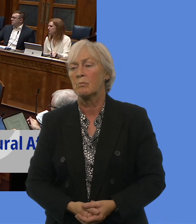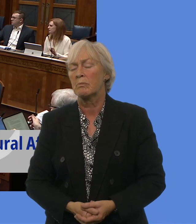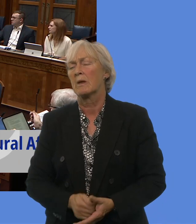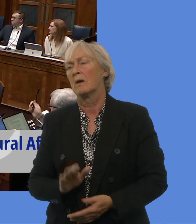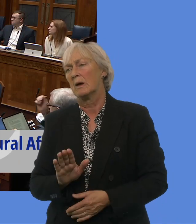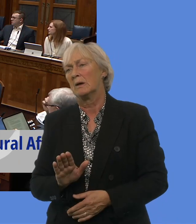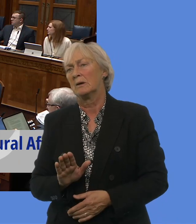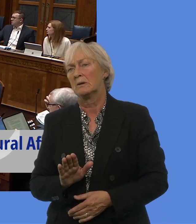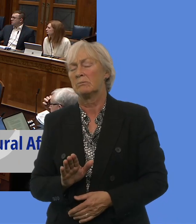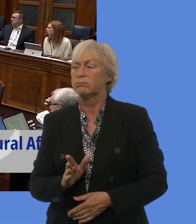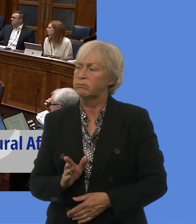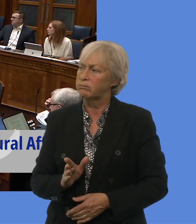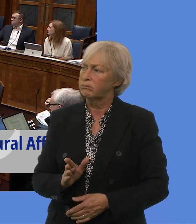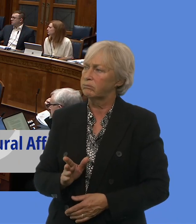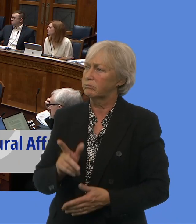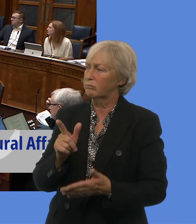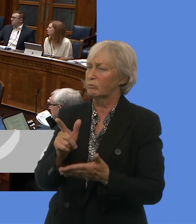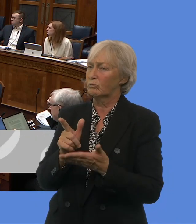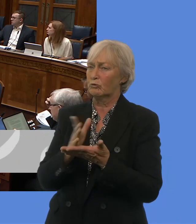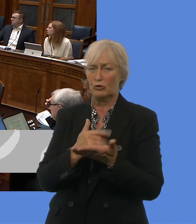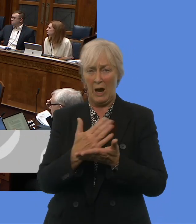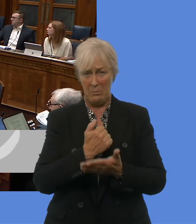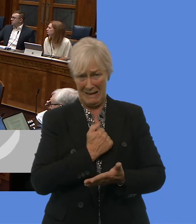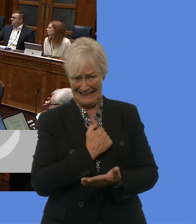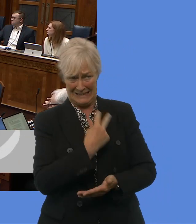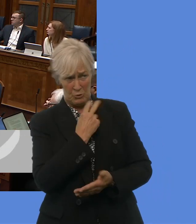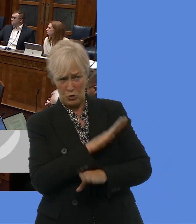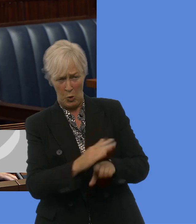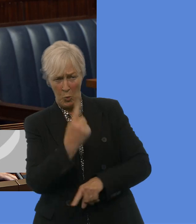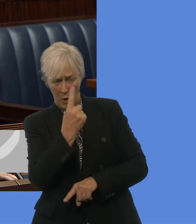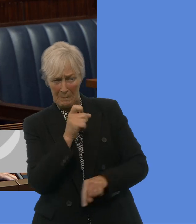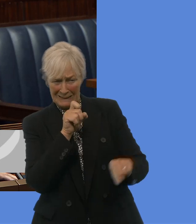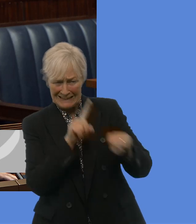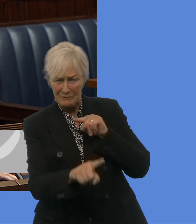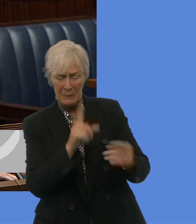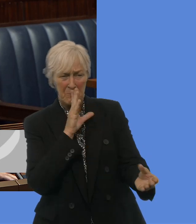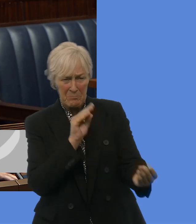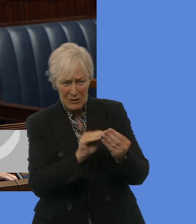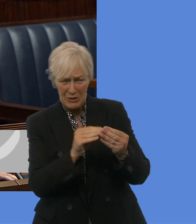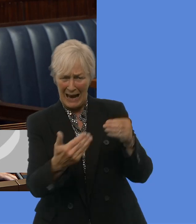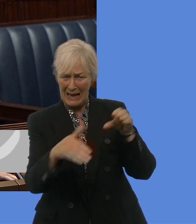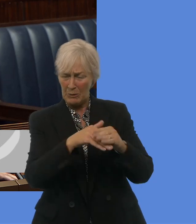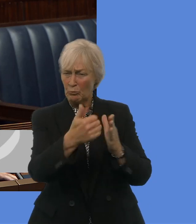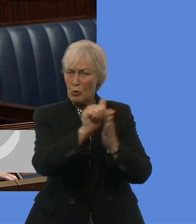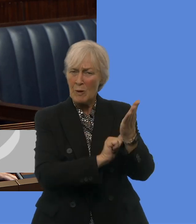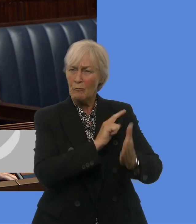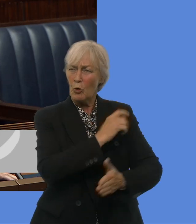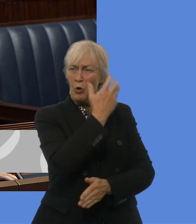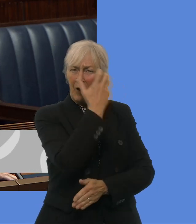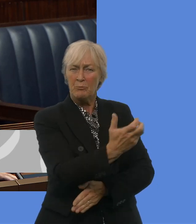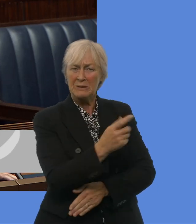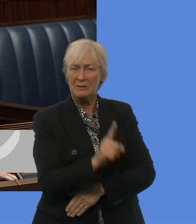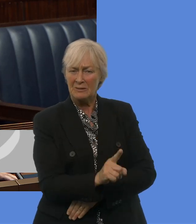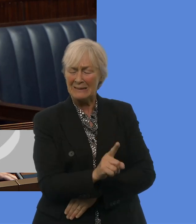Minister, would you share my disappointment that there's not one specific mention in the programme for government